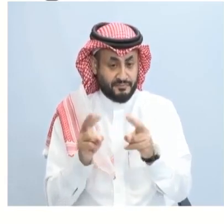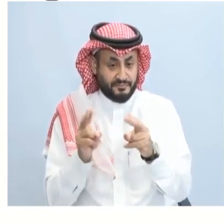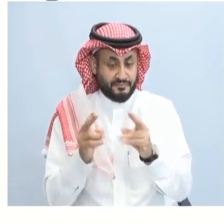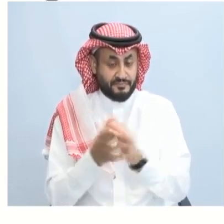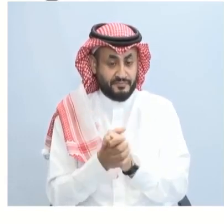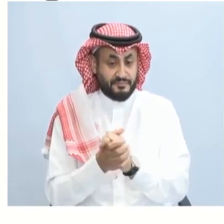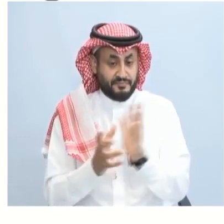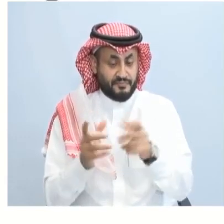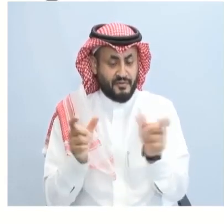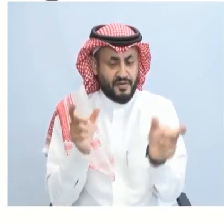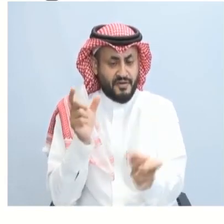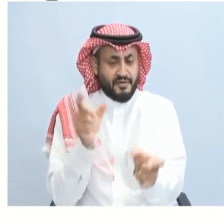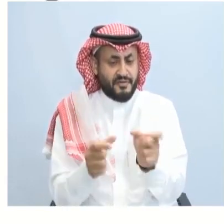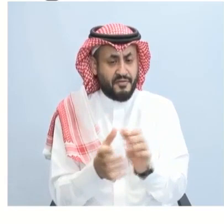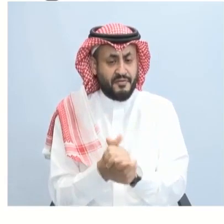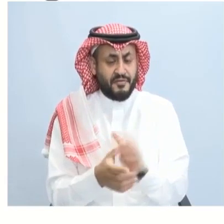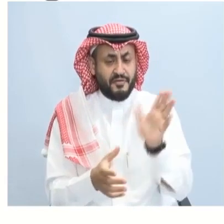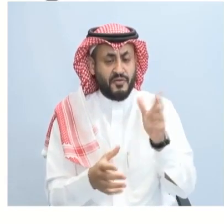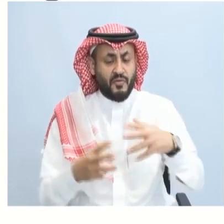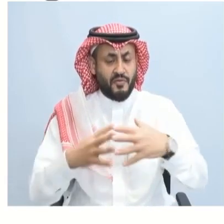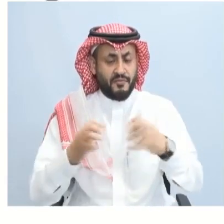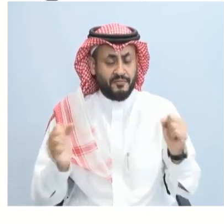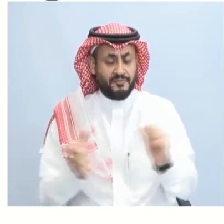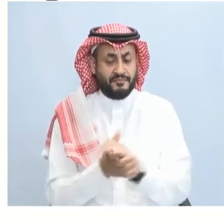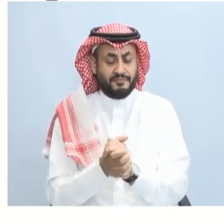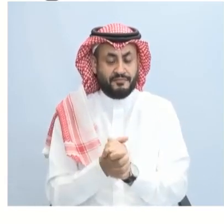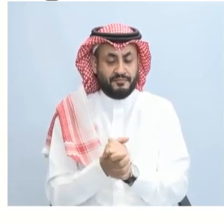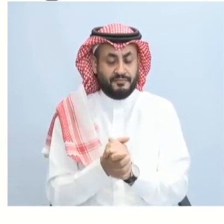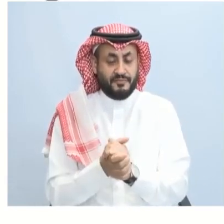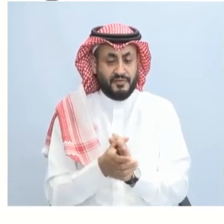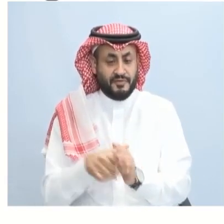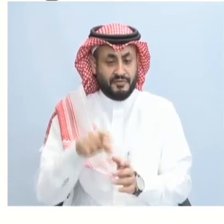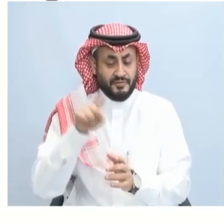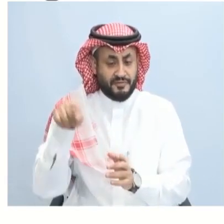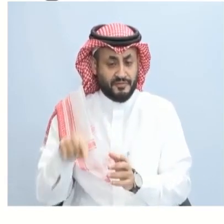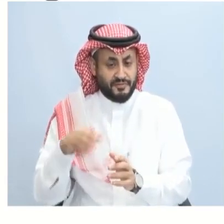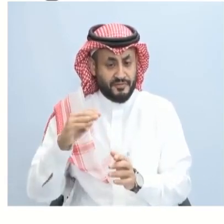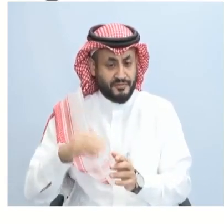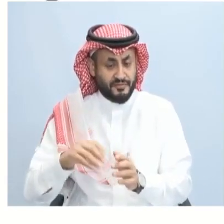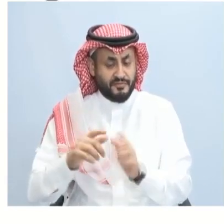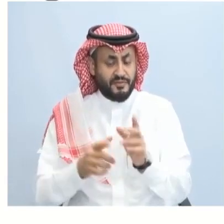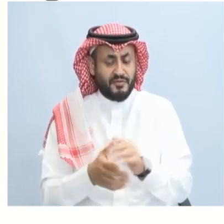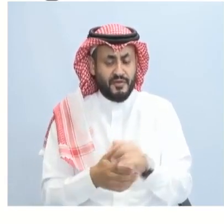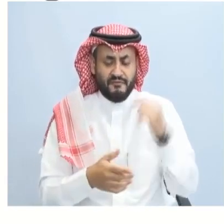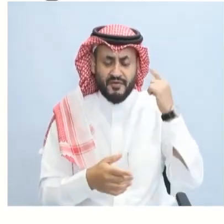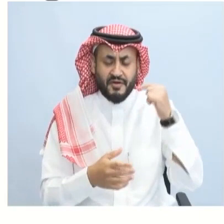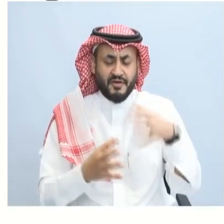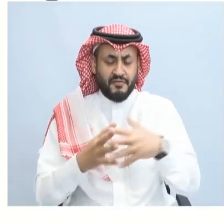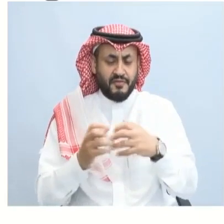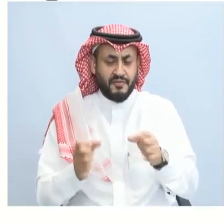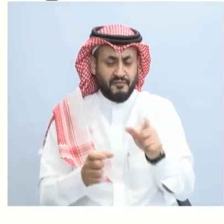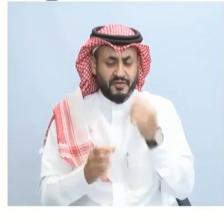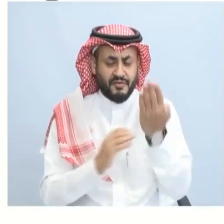real talk in new sentences. We, of course, before listened and answered questions and predicted meanings of words from the